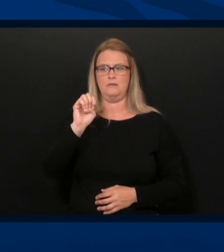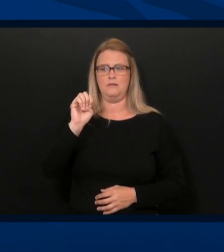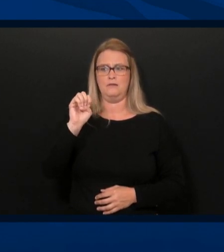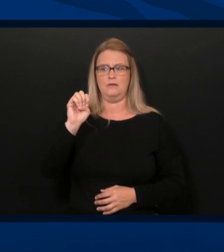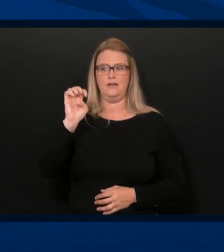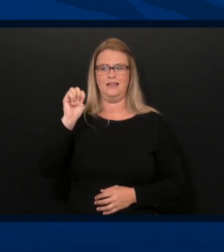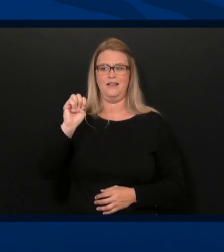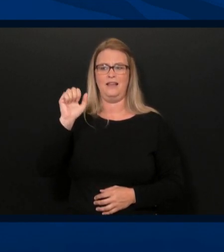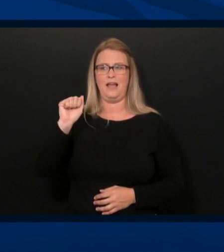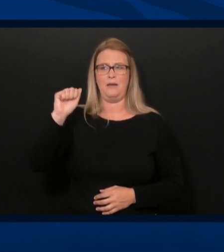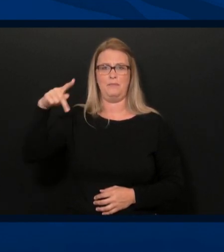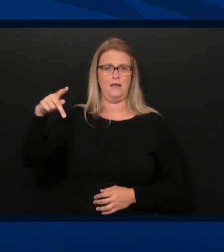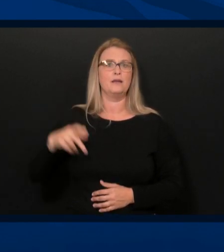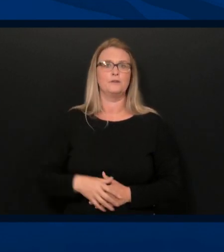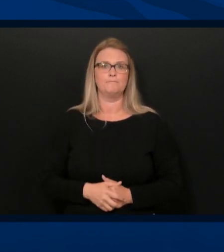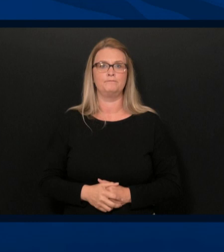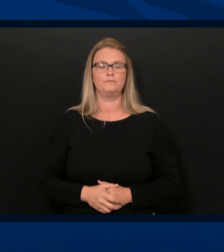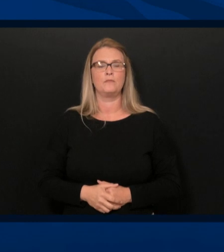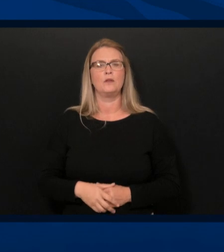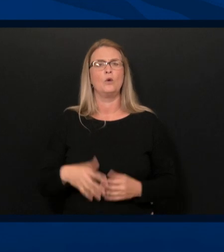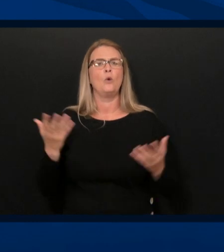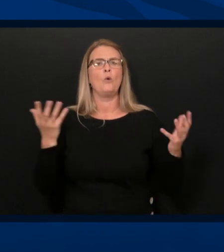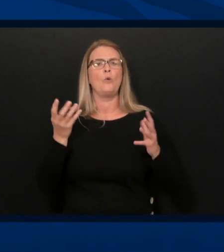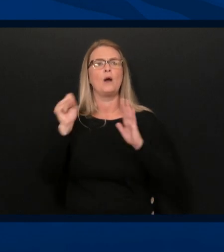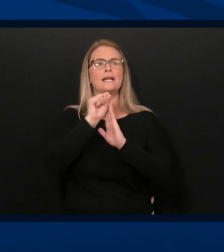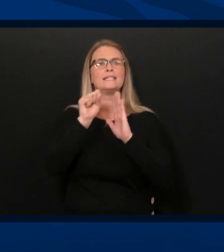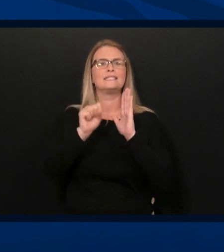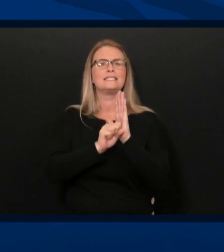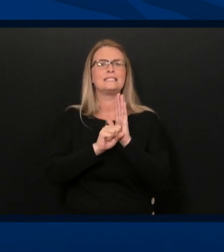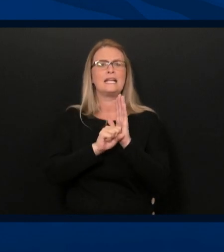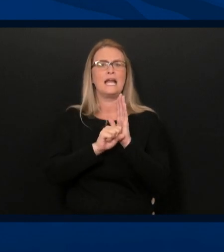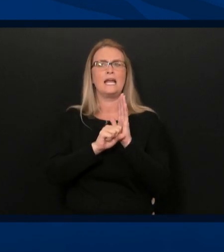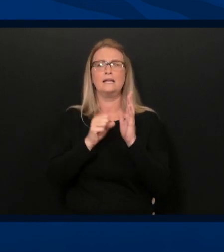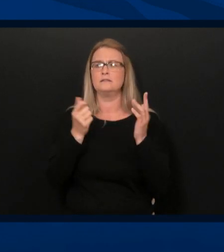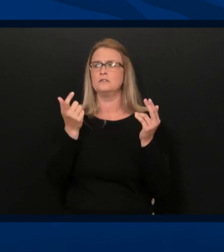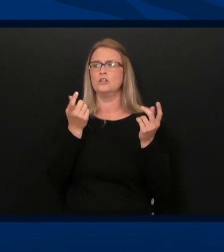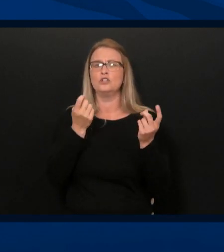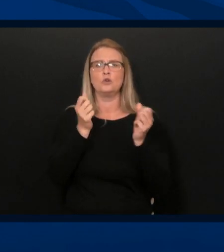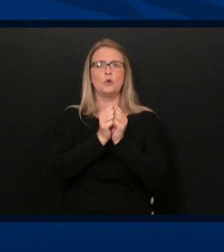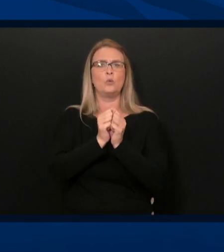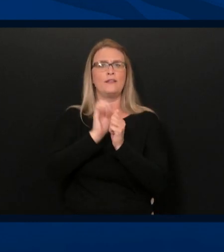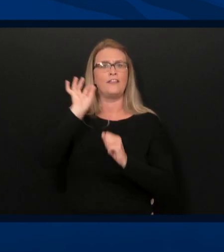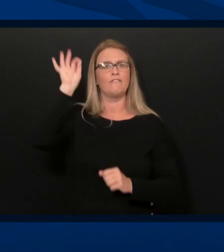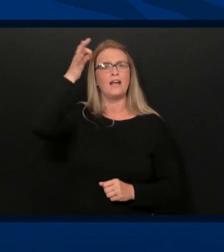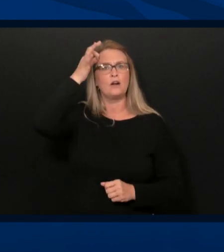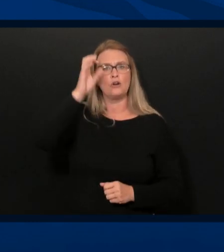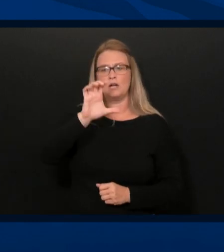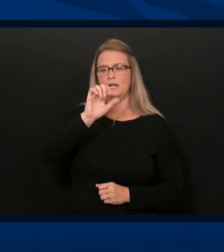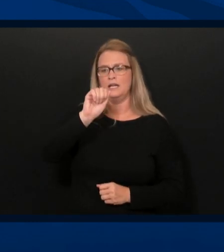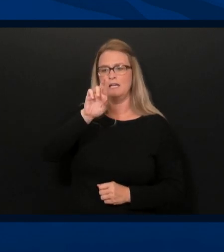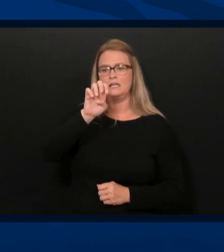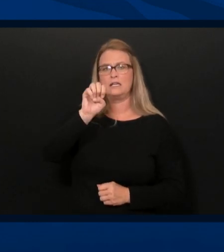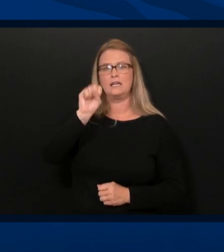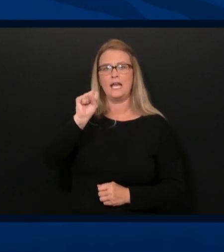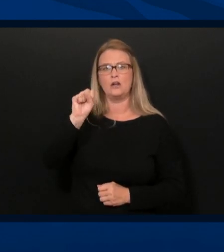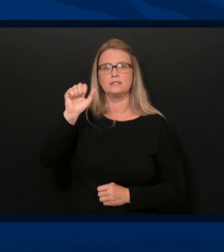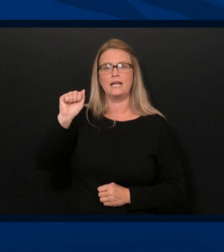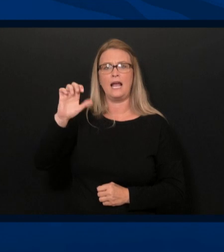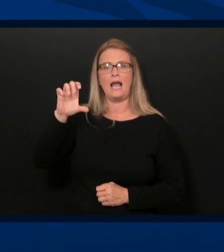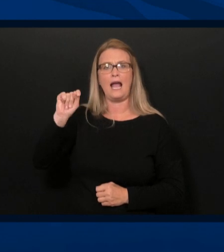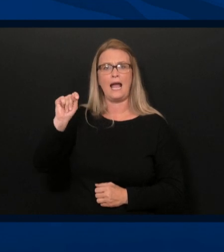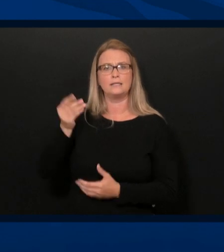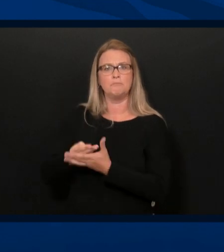Governor, can you tell us what the state has bought with the Federal CARES Act money, or are you waiting to spend at least some of